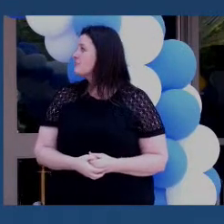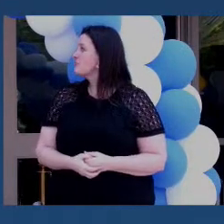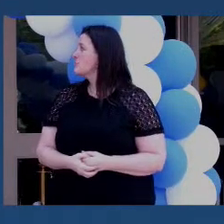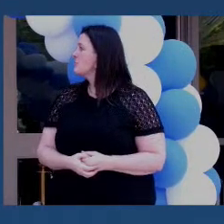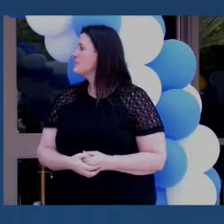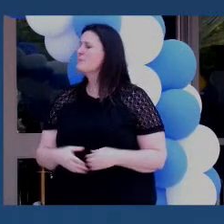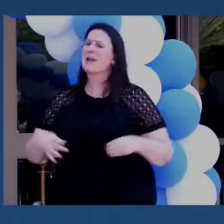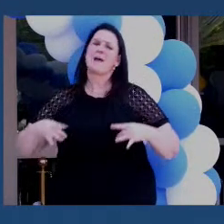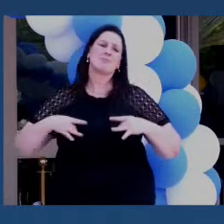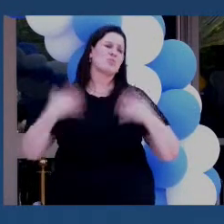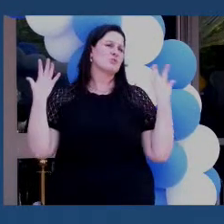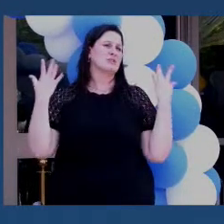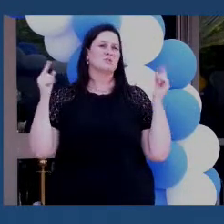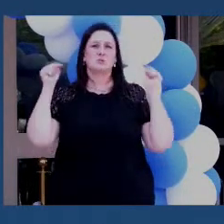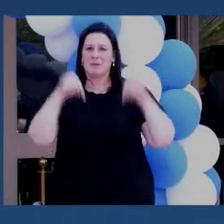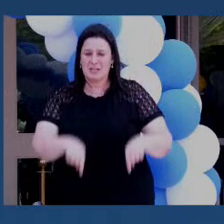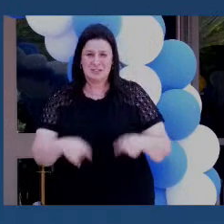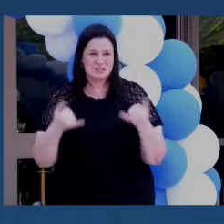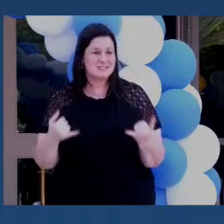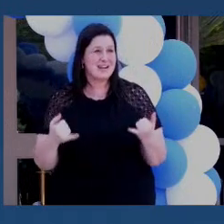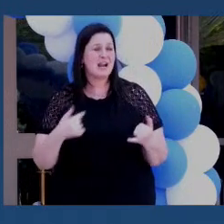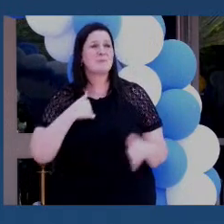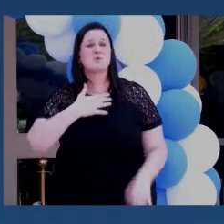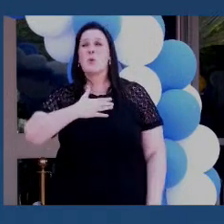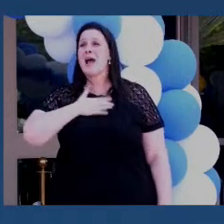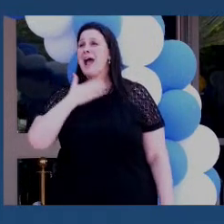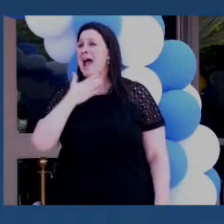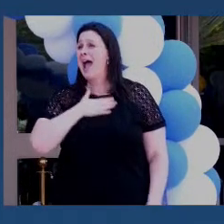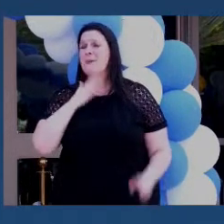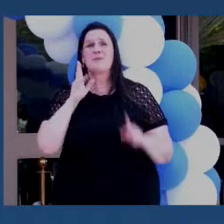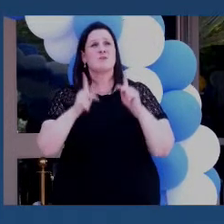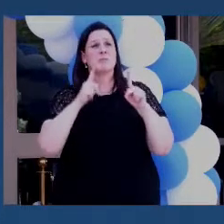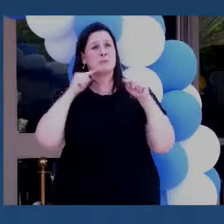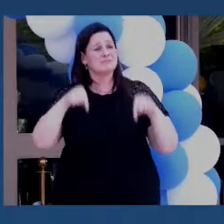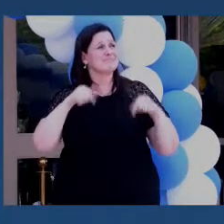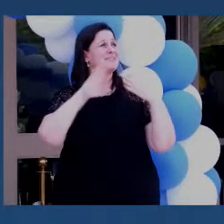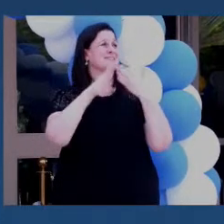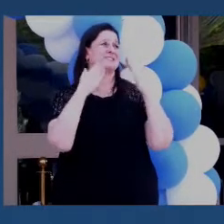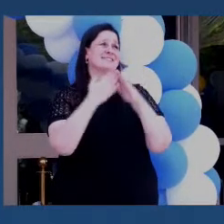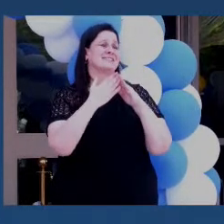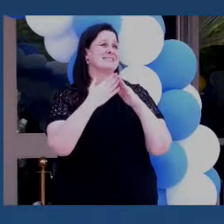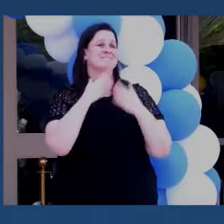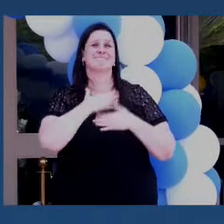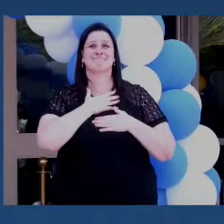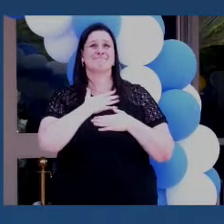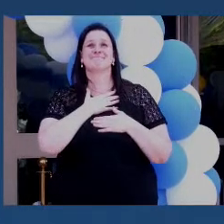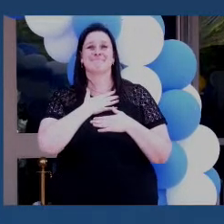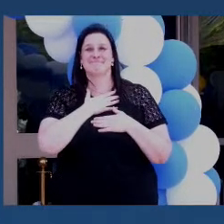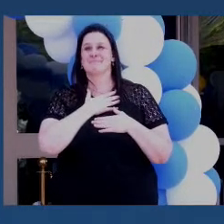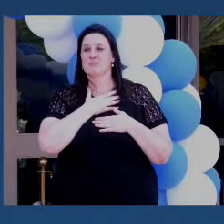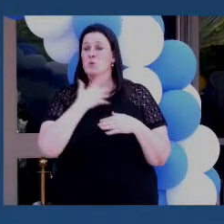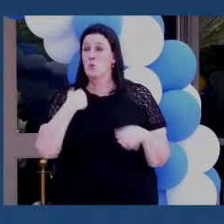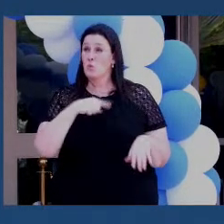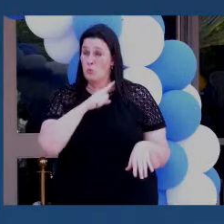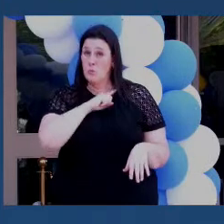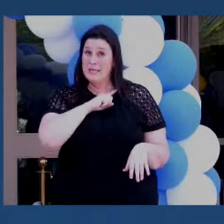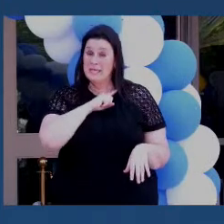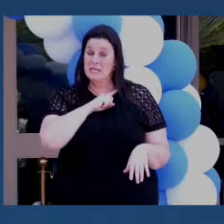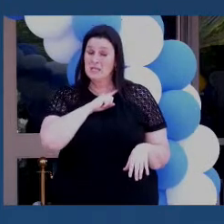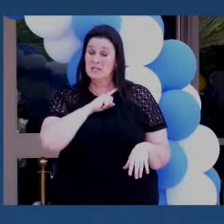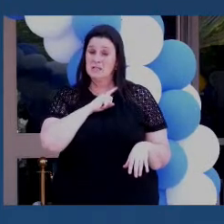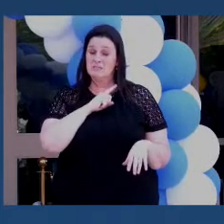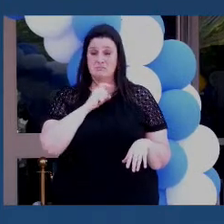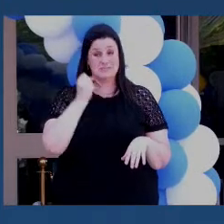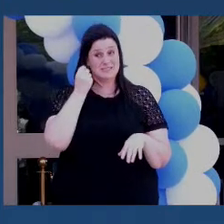just delighted to be here. I'm so happy for the folks in this city. We committed